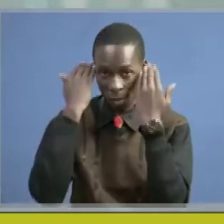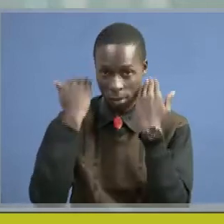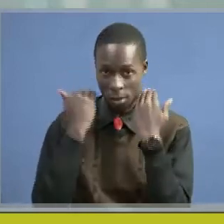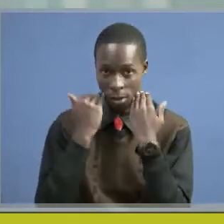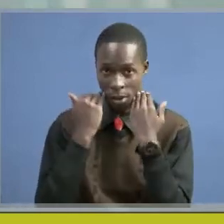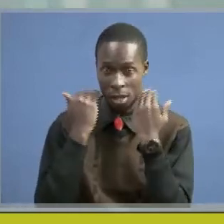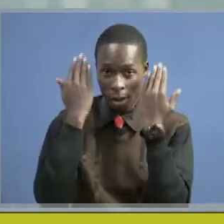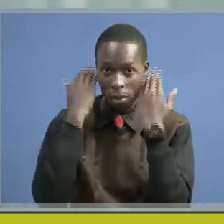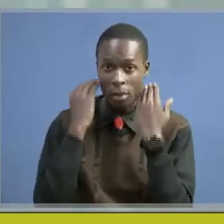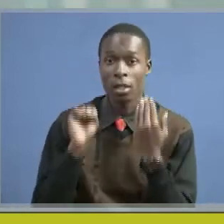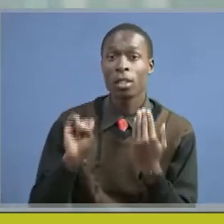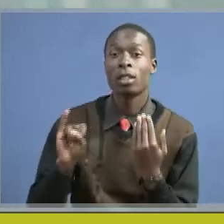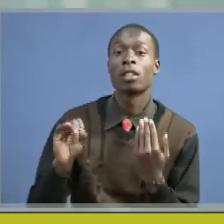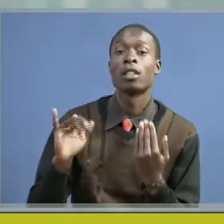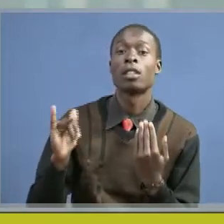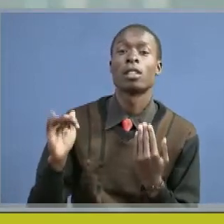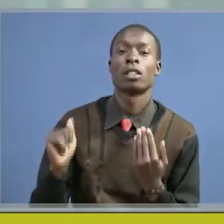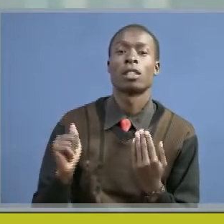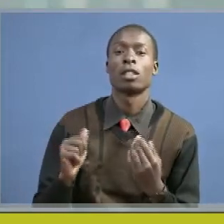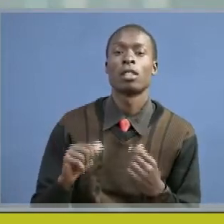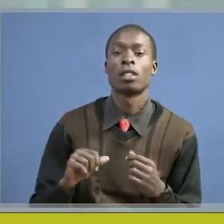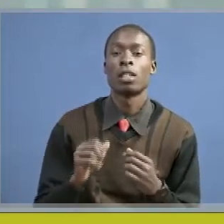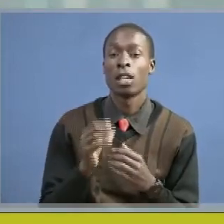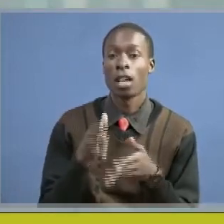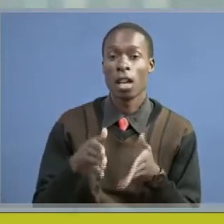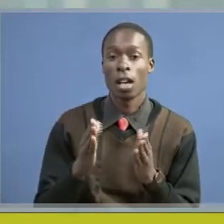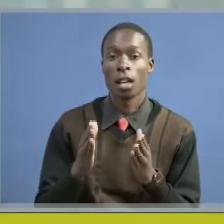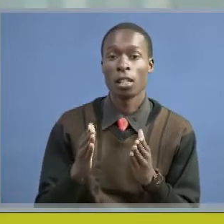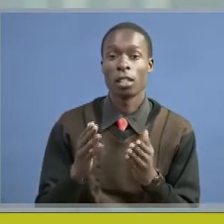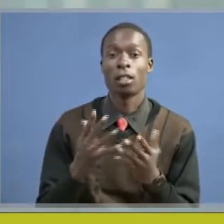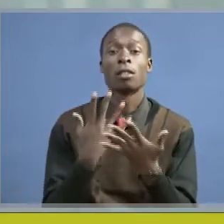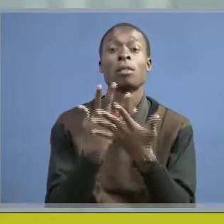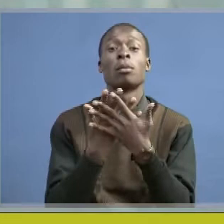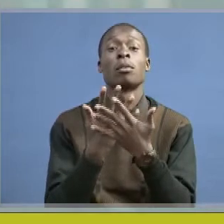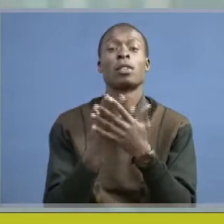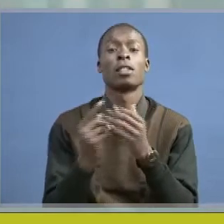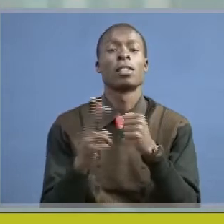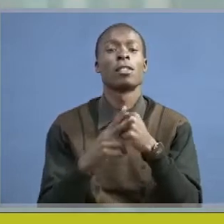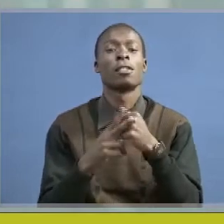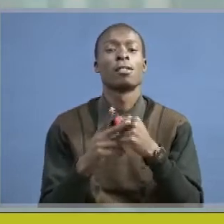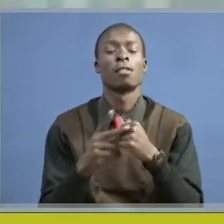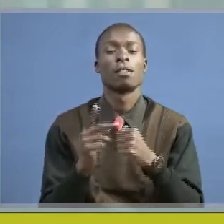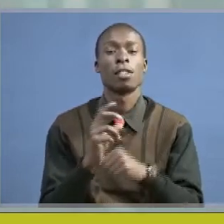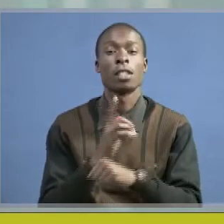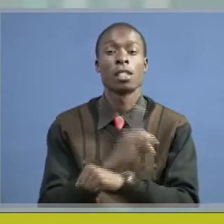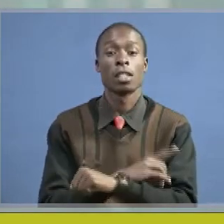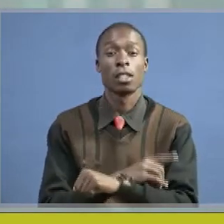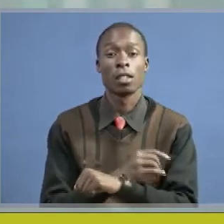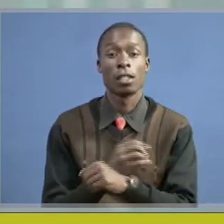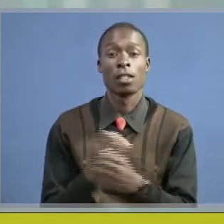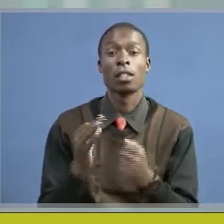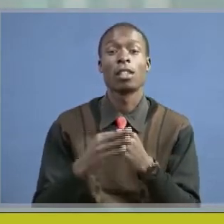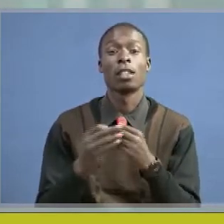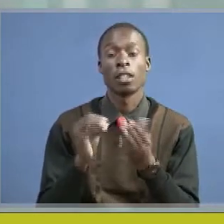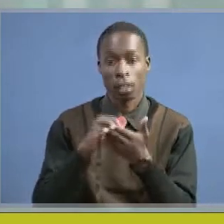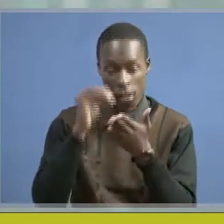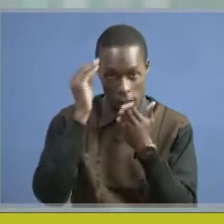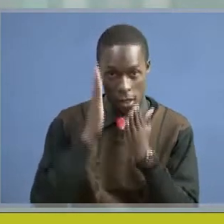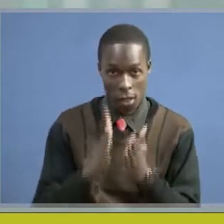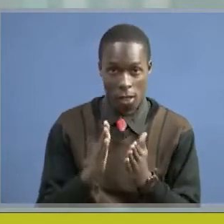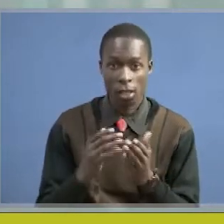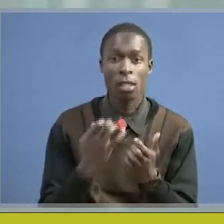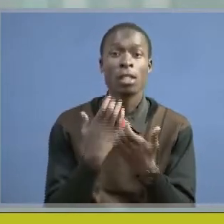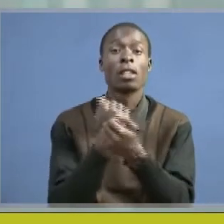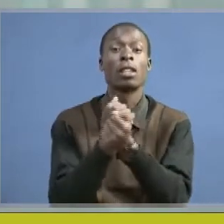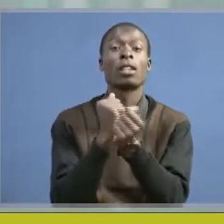ambapo mahakama siyaya imewaruhusu polisi kuendelea kuwazuilia kwa siku saba wanafunzi wanane wa shule ya upili ya Mbira ambao walikamatwa